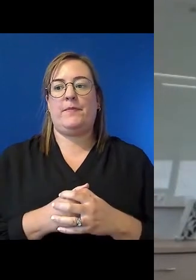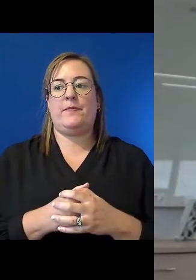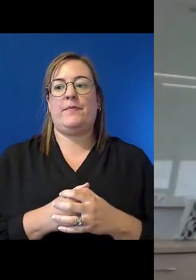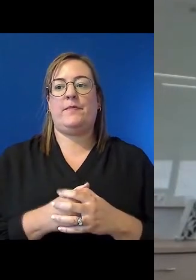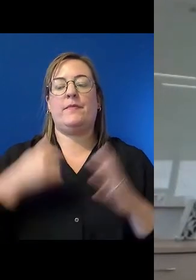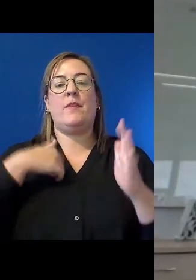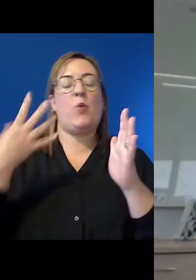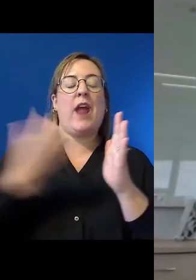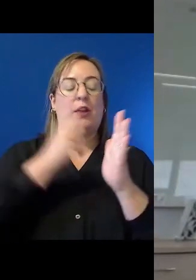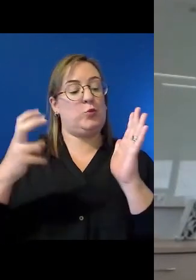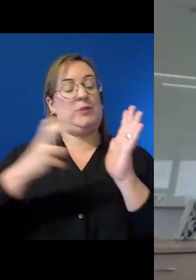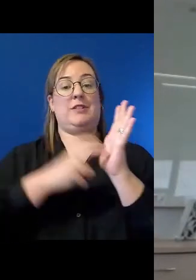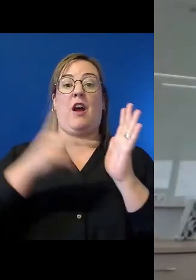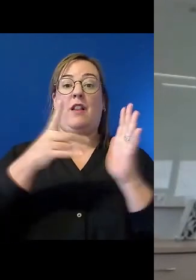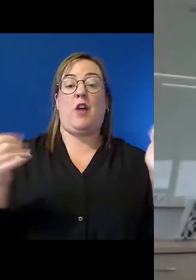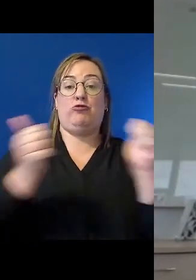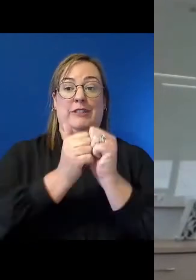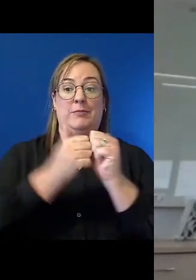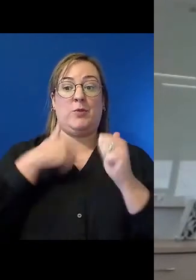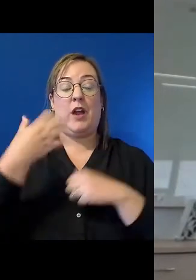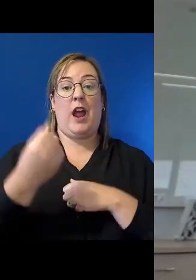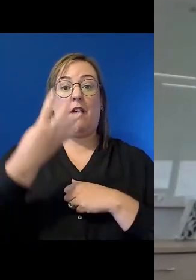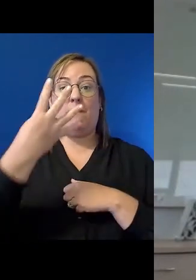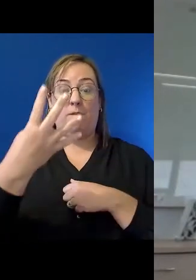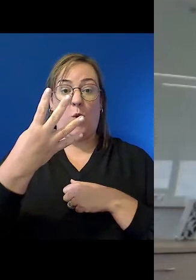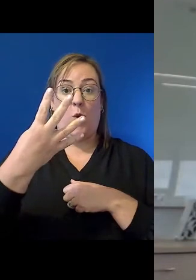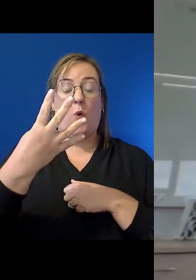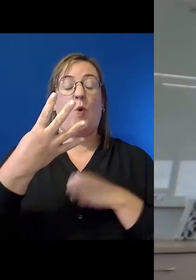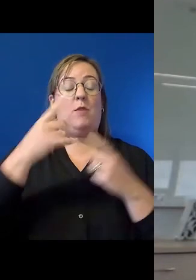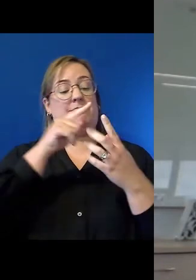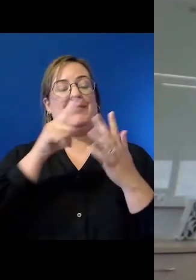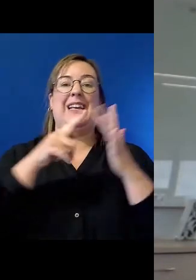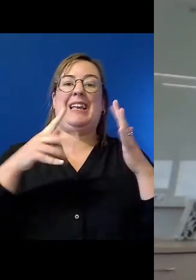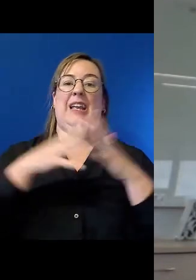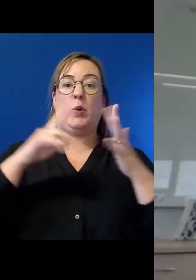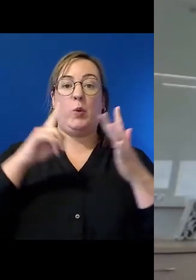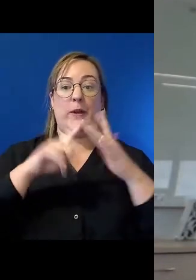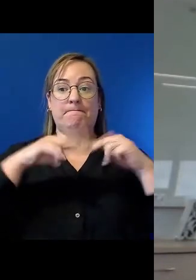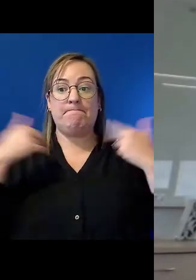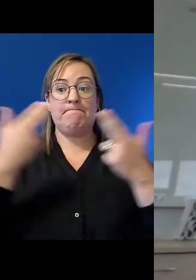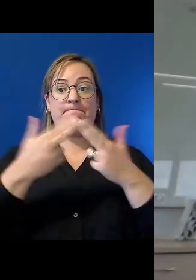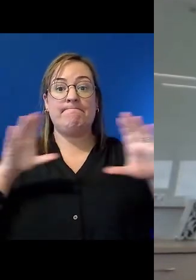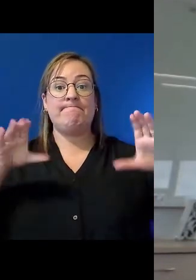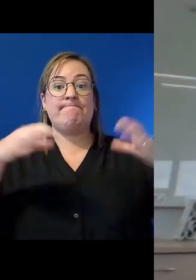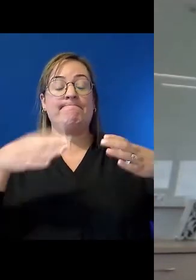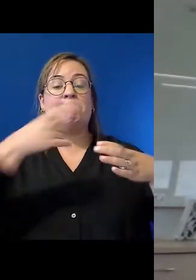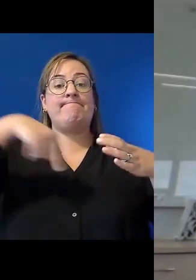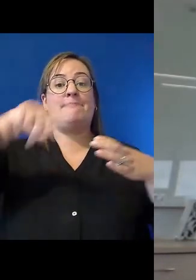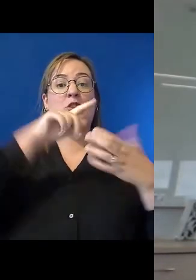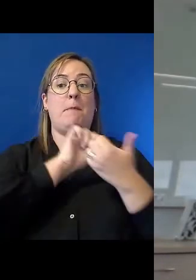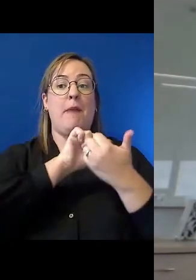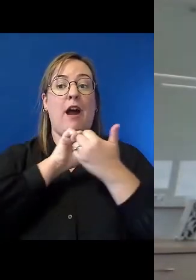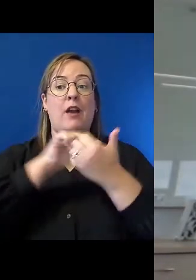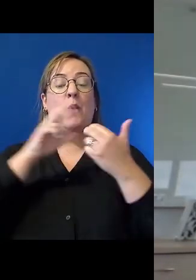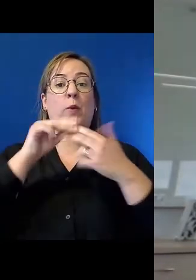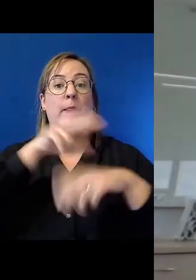that time by signing 4 major iwi in the Bay of Plenty district to partner with police. And of course, that set the